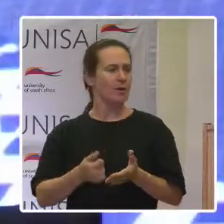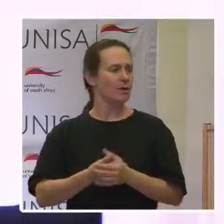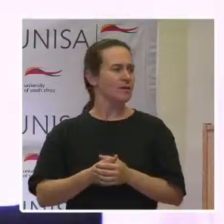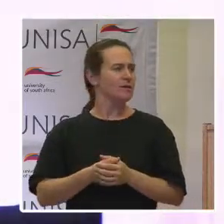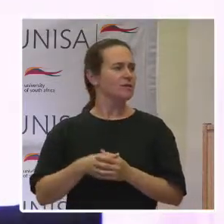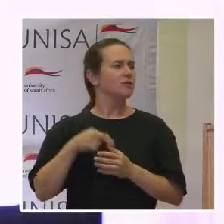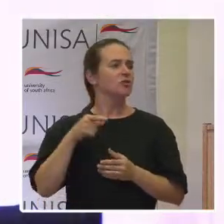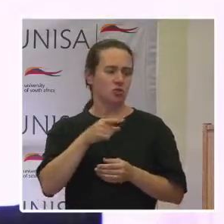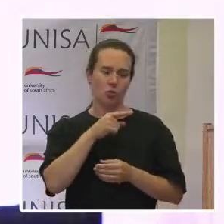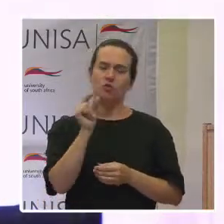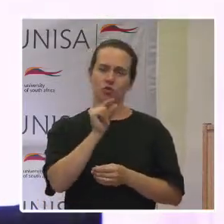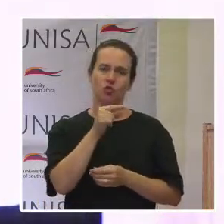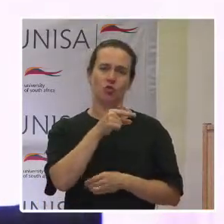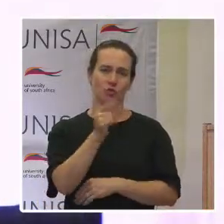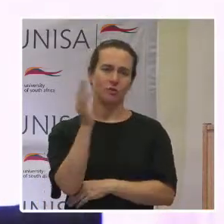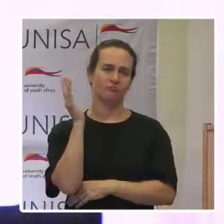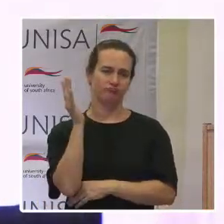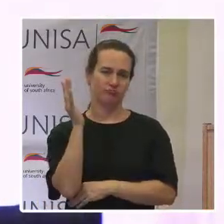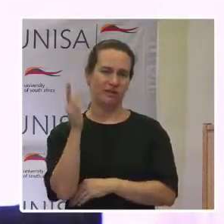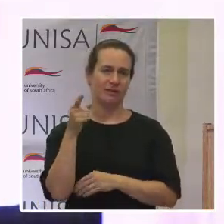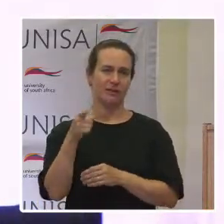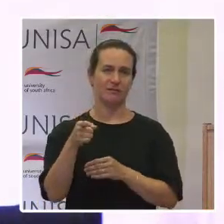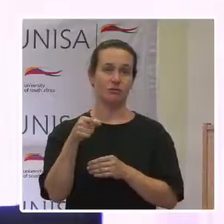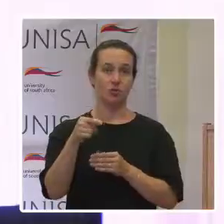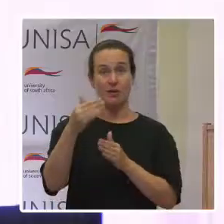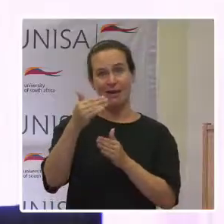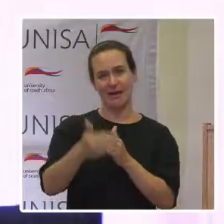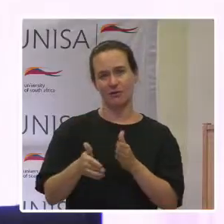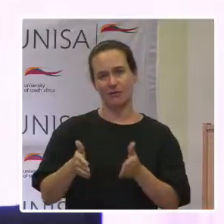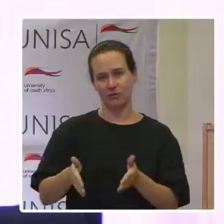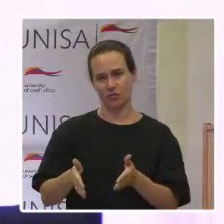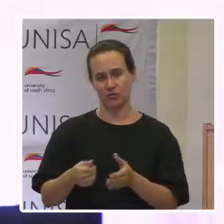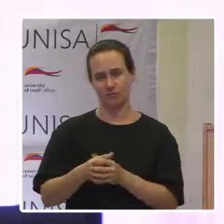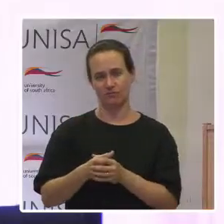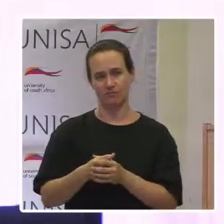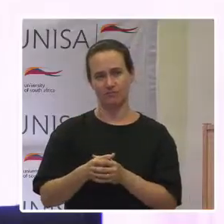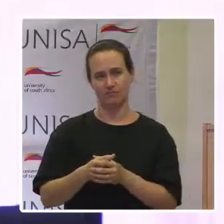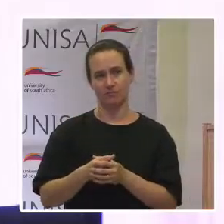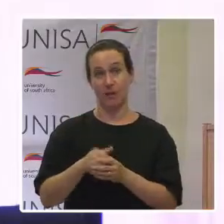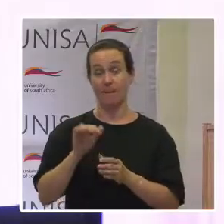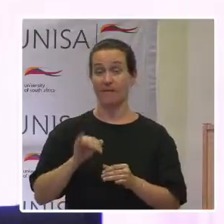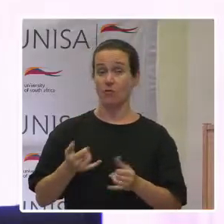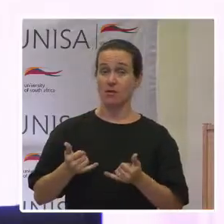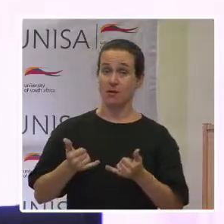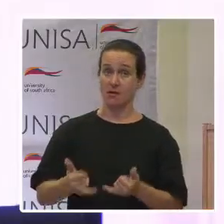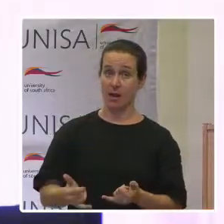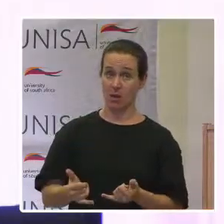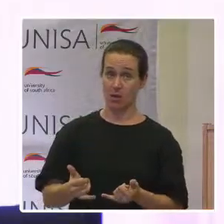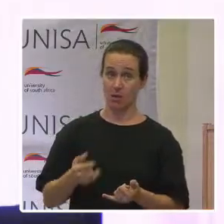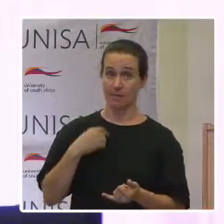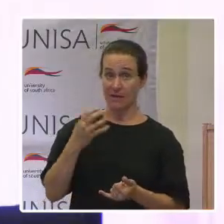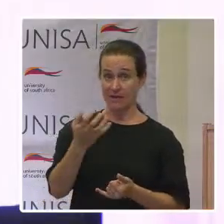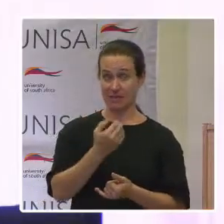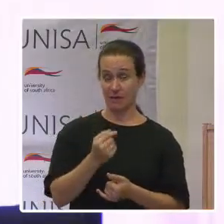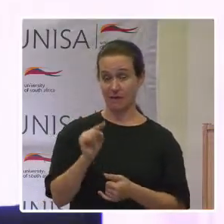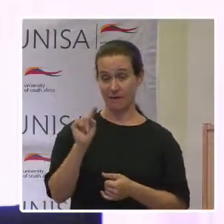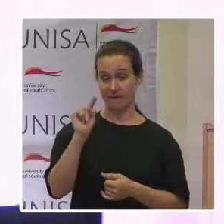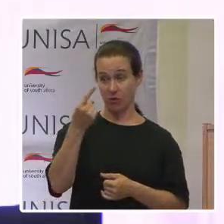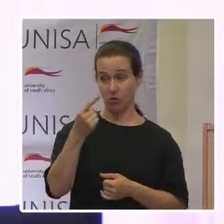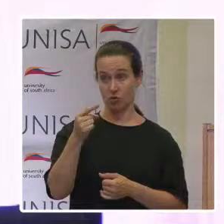she will be speaking towards the end of this symposium. But for now, I'm going to take the first round